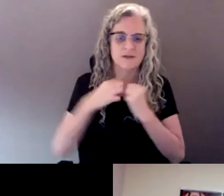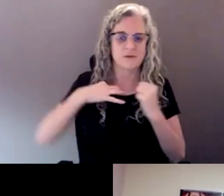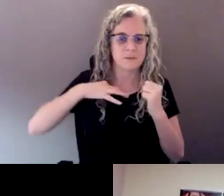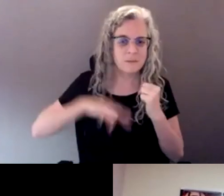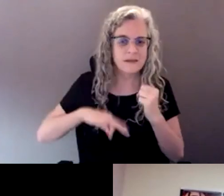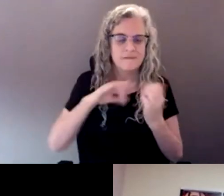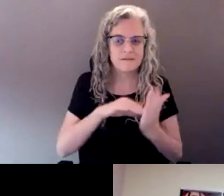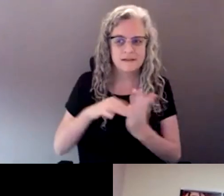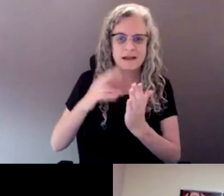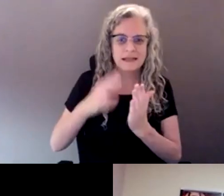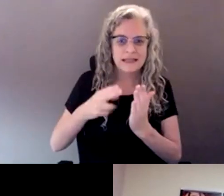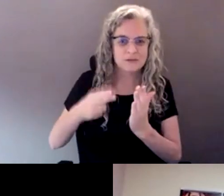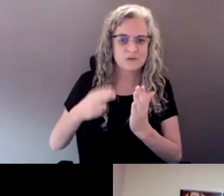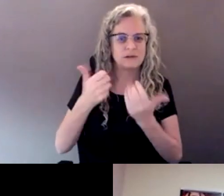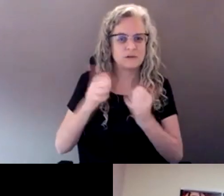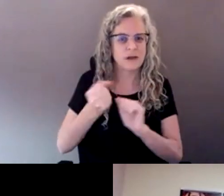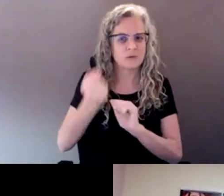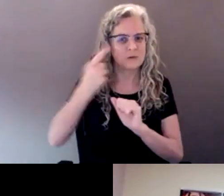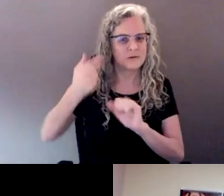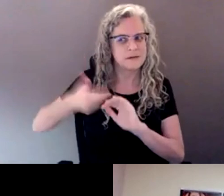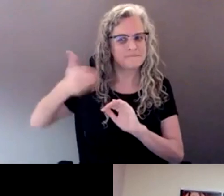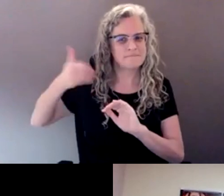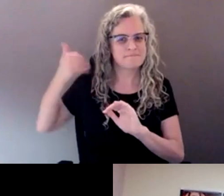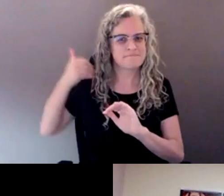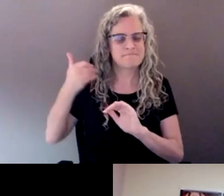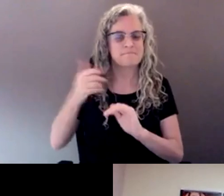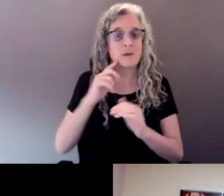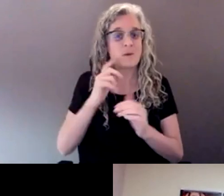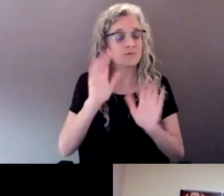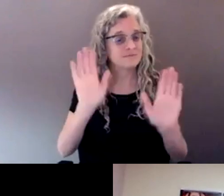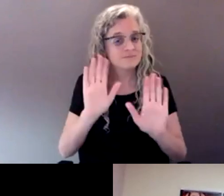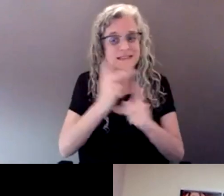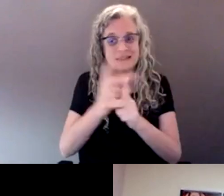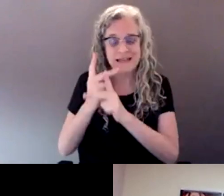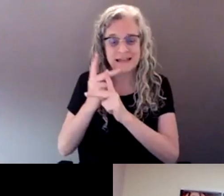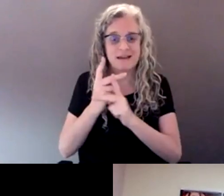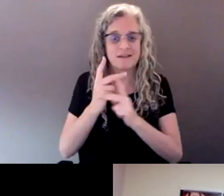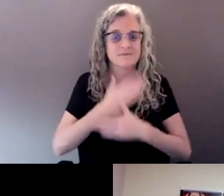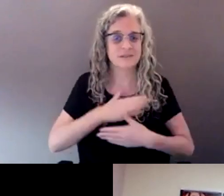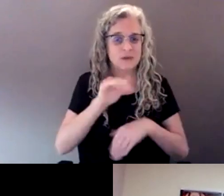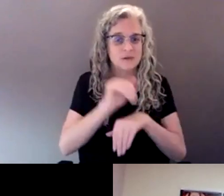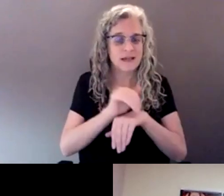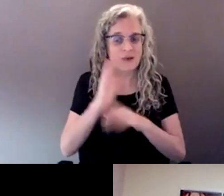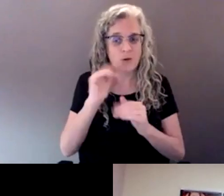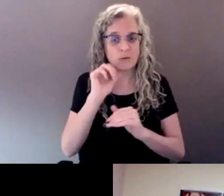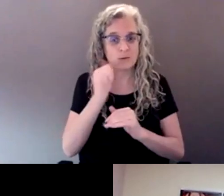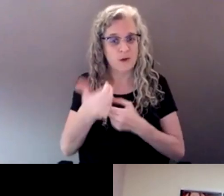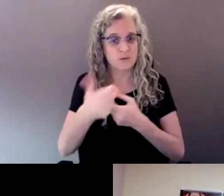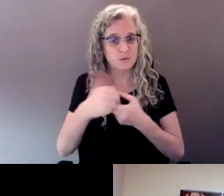understand it. Thank you. Take care, and everybody have a good night. And I hope to see you tomorrow at noon.